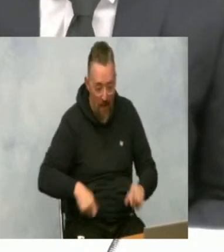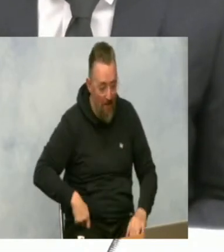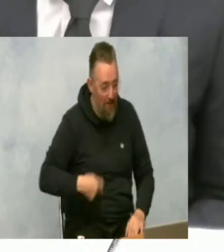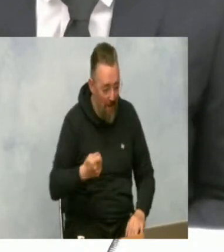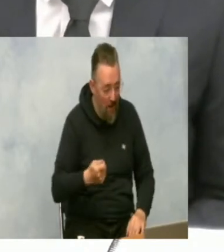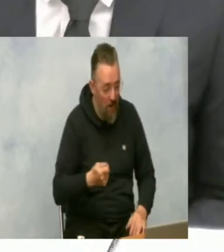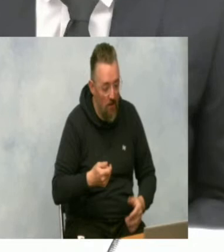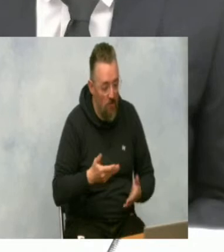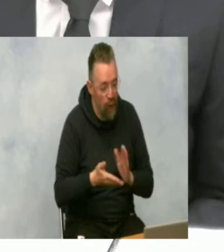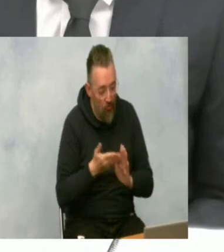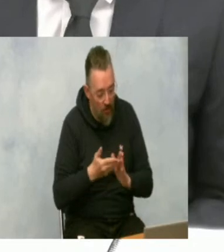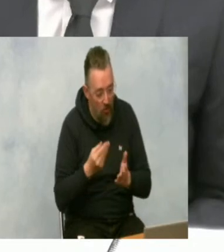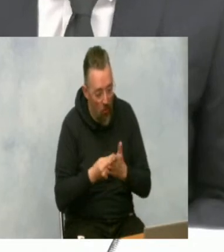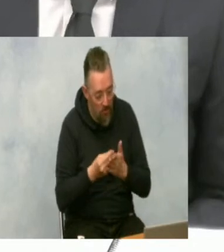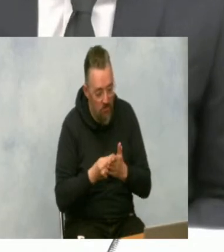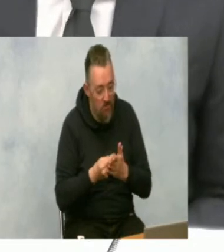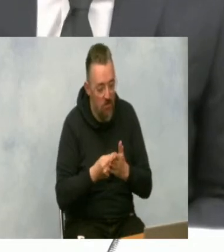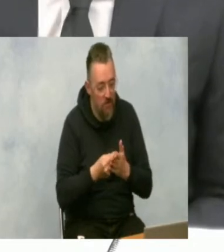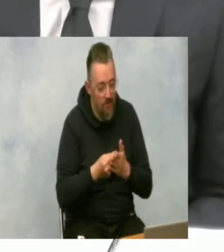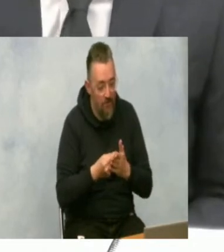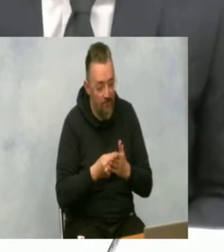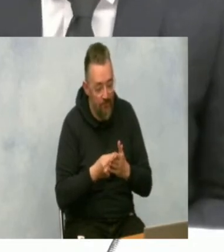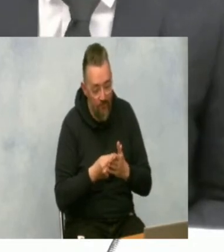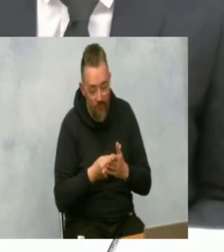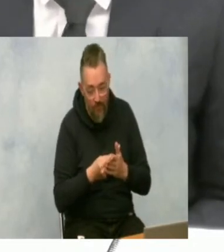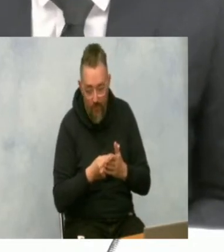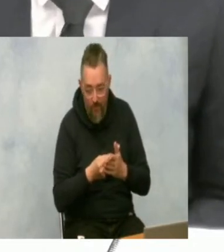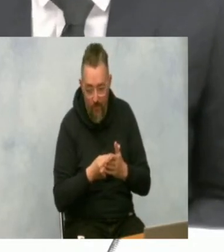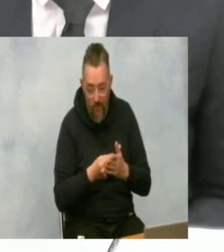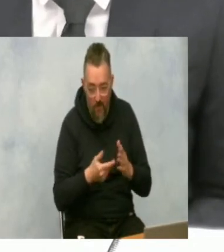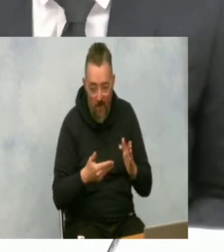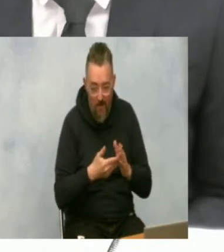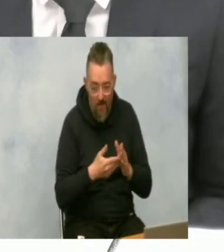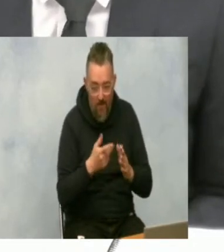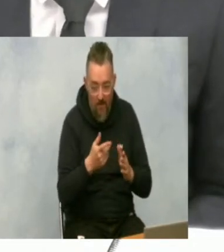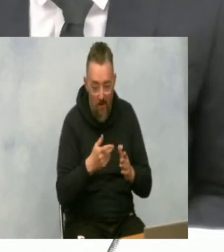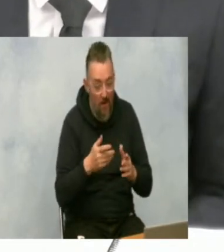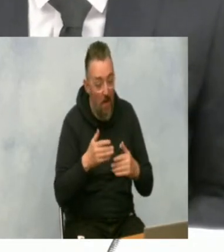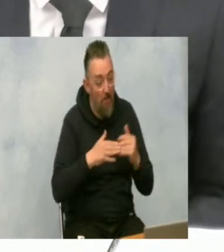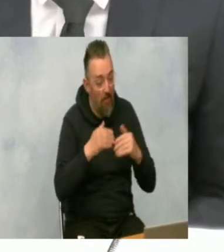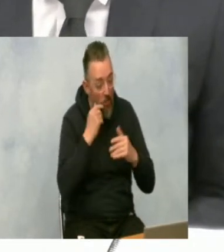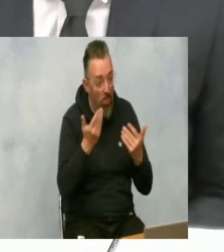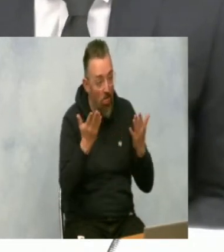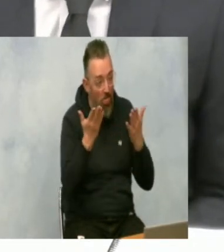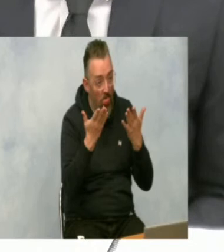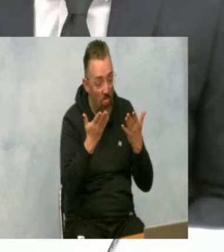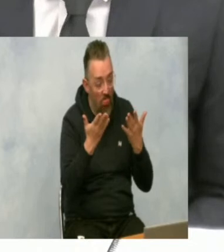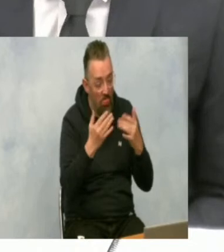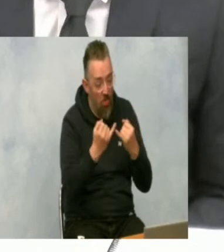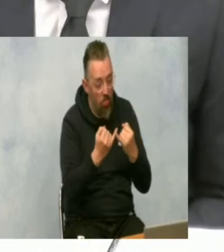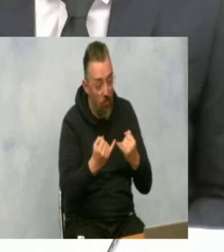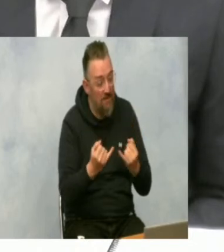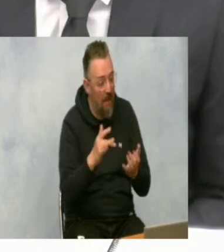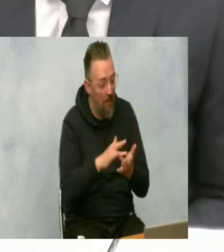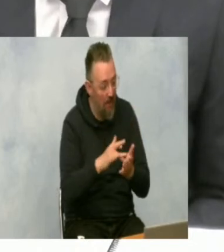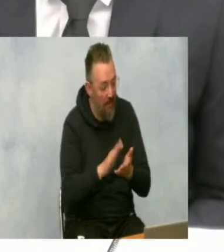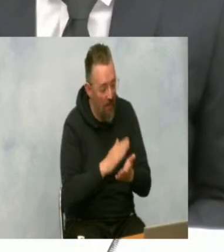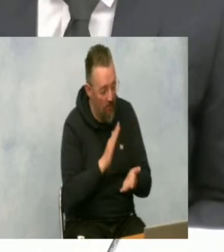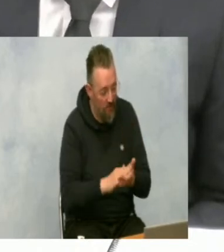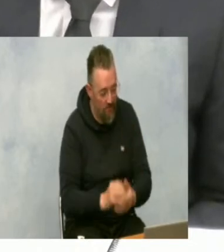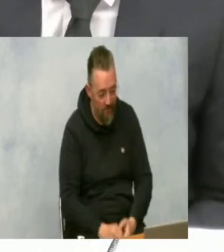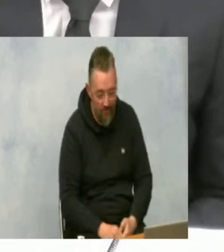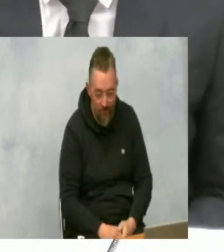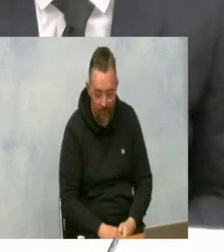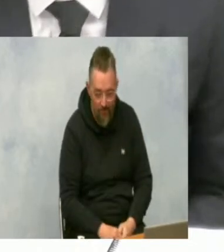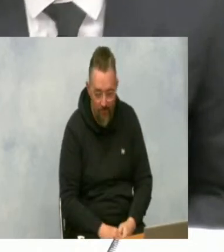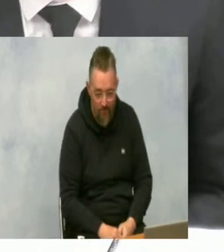costs and a maintenance liability, as well as a degenerating building within the centre of Hamilton.